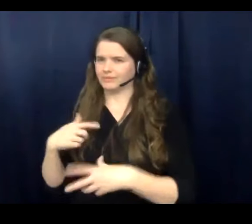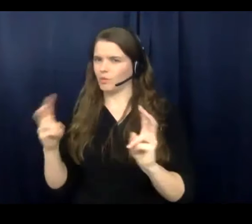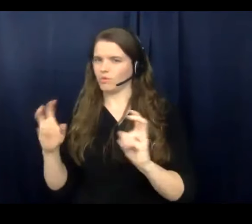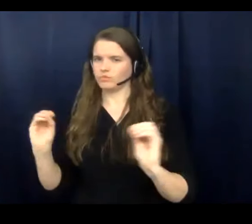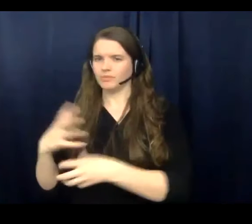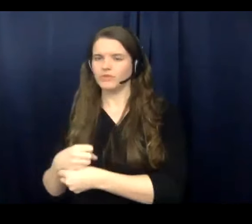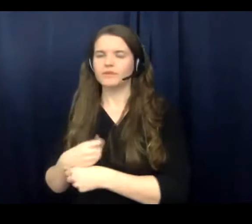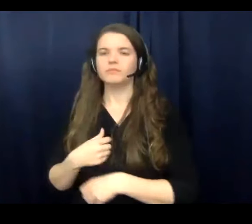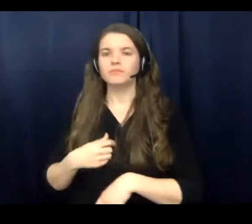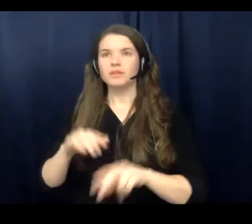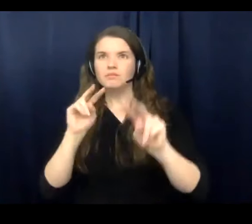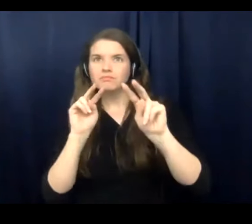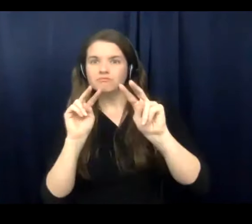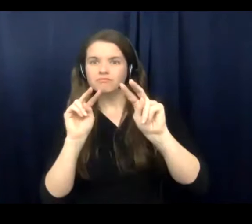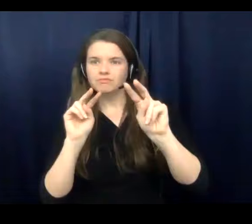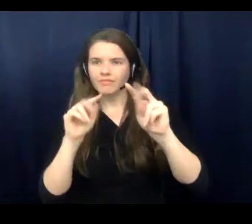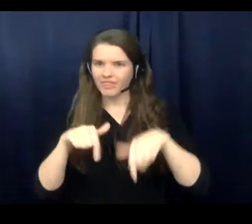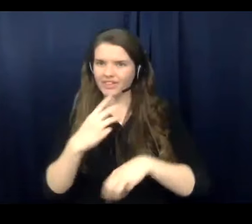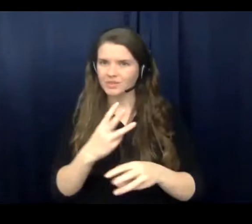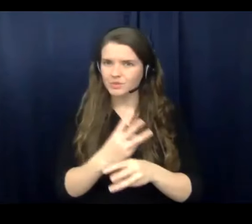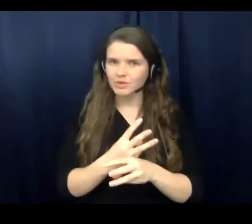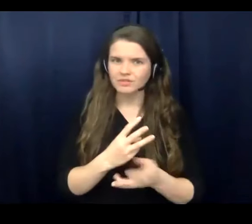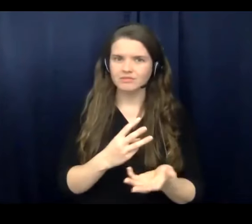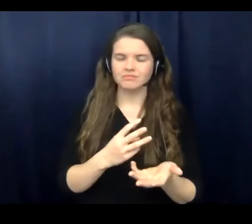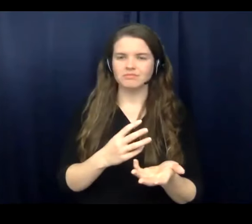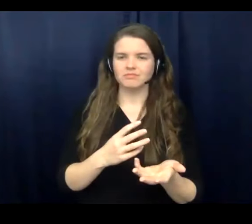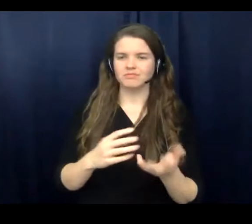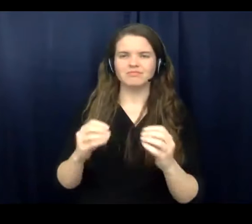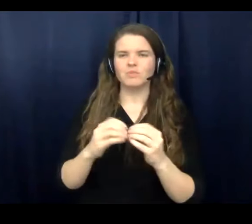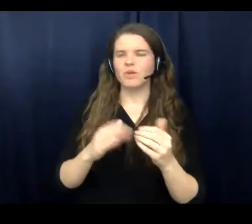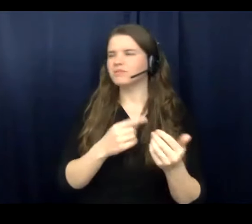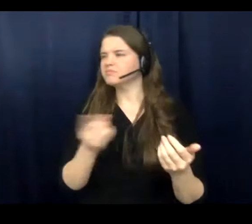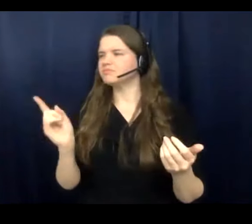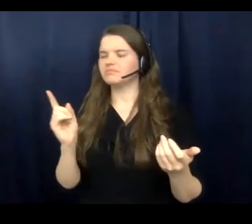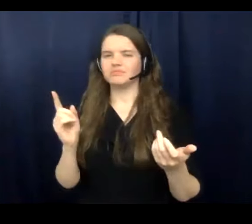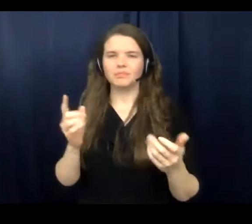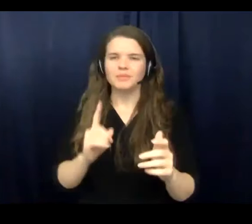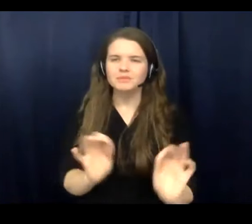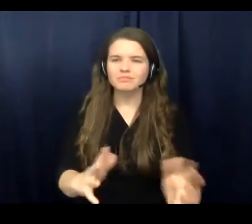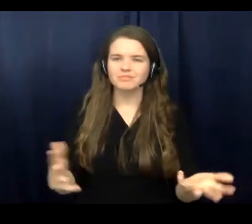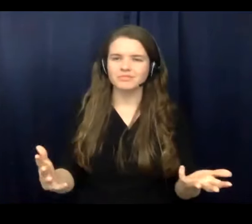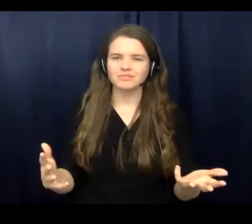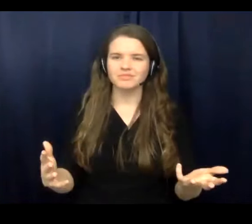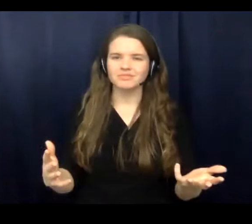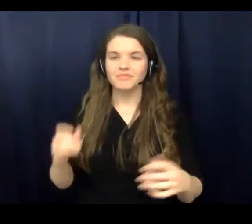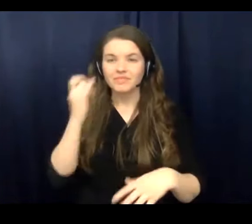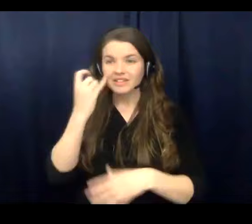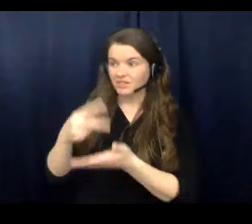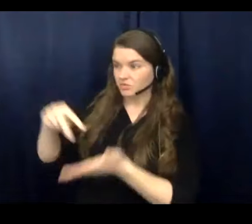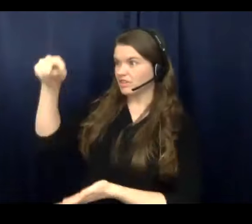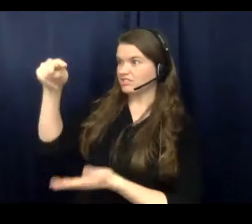more than all men? Because it would be in vain. If the resurrection